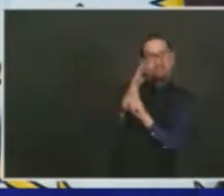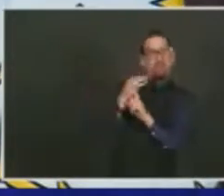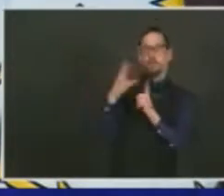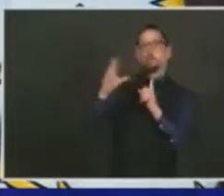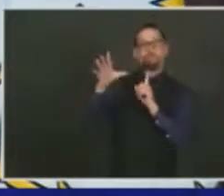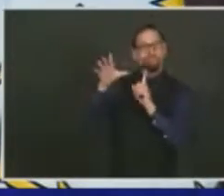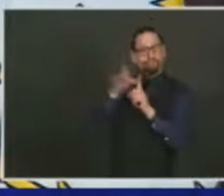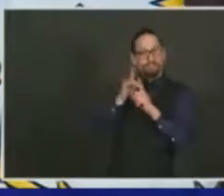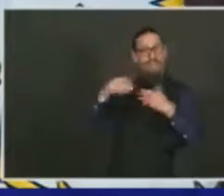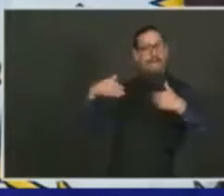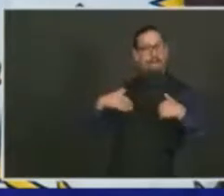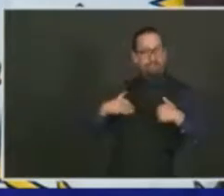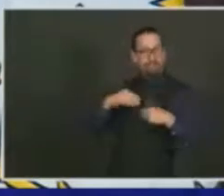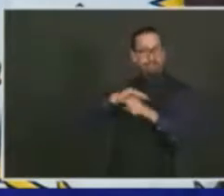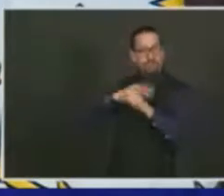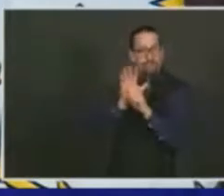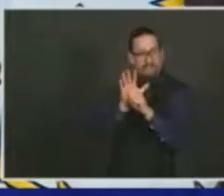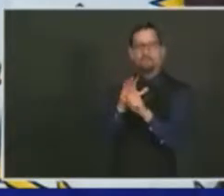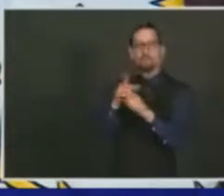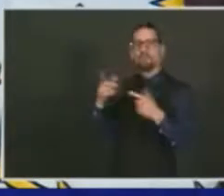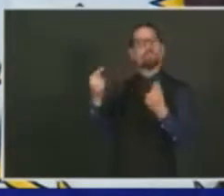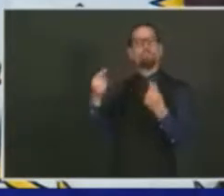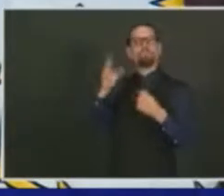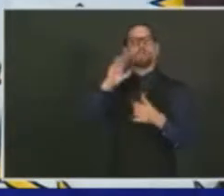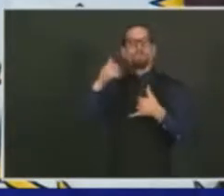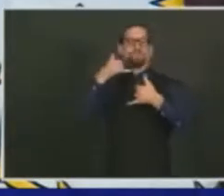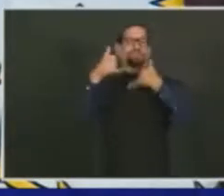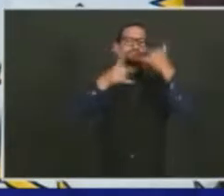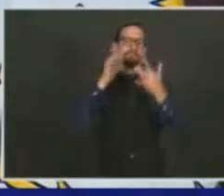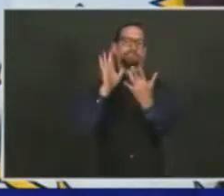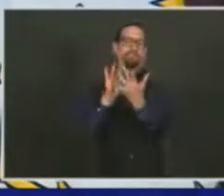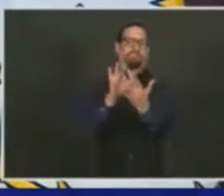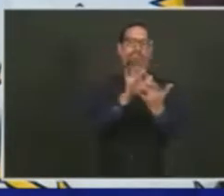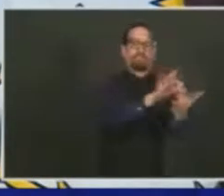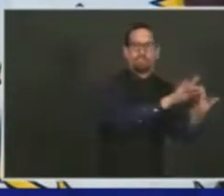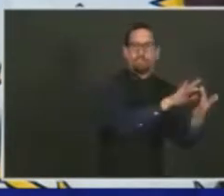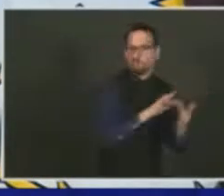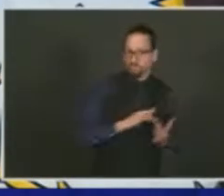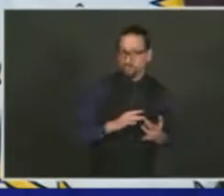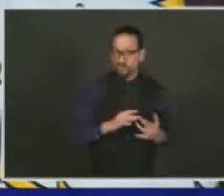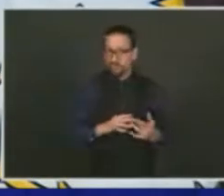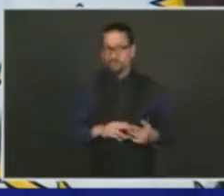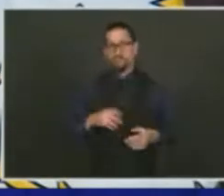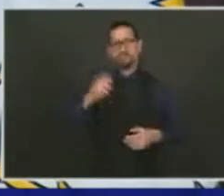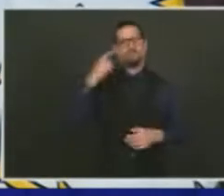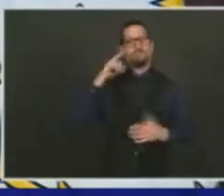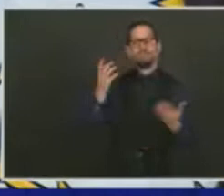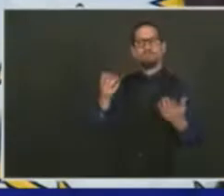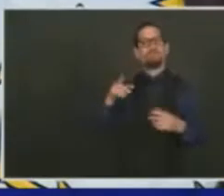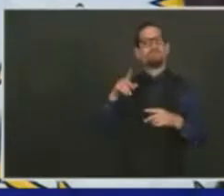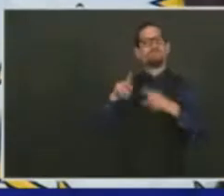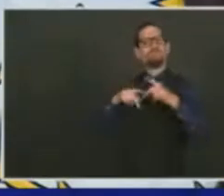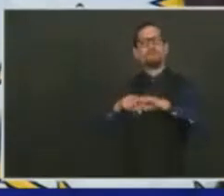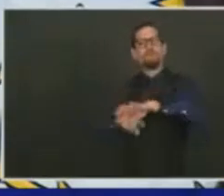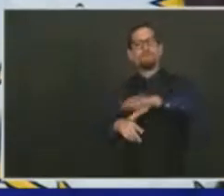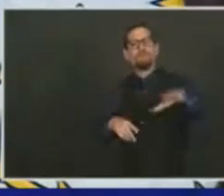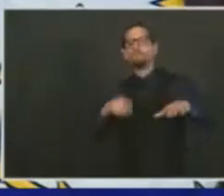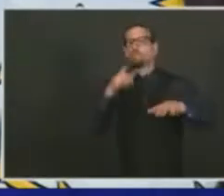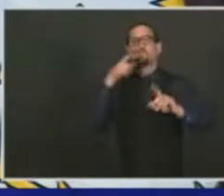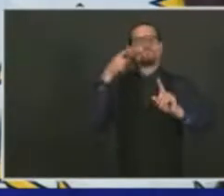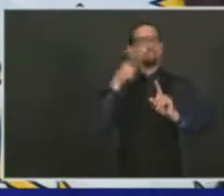80 of the 300 are dedicated exclusively to K through 12. That's a significant increase from where we were a month